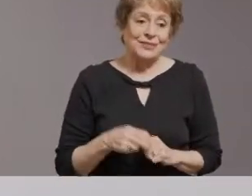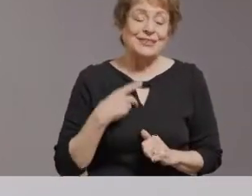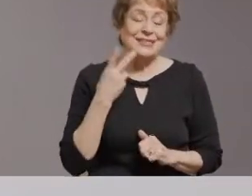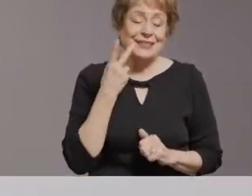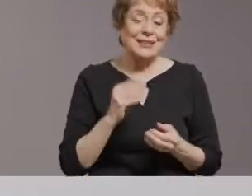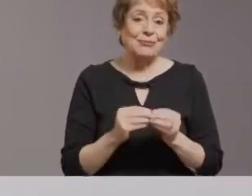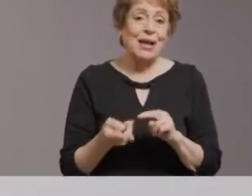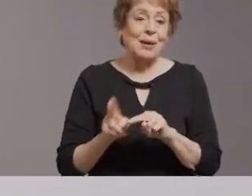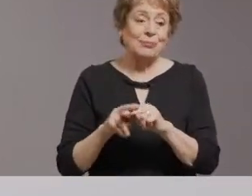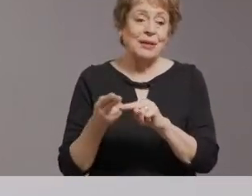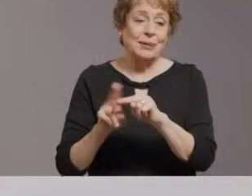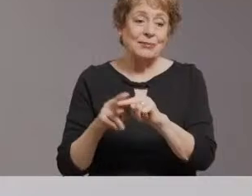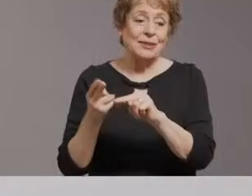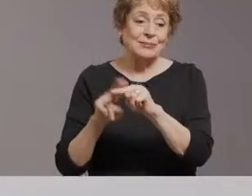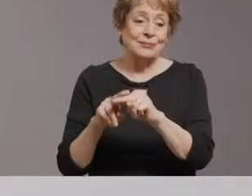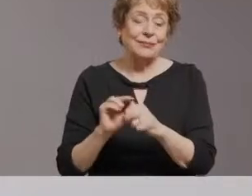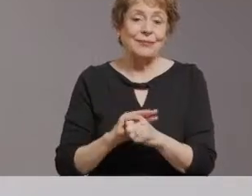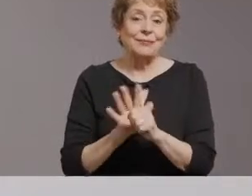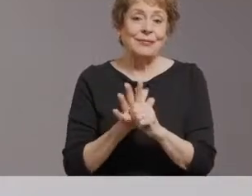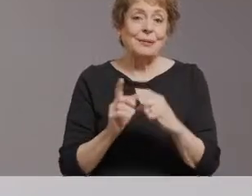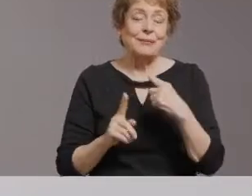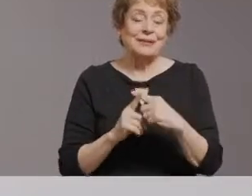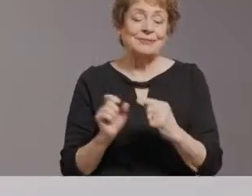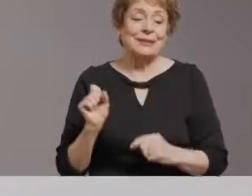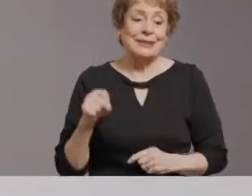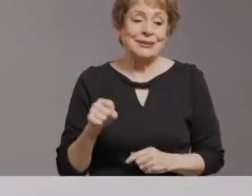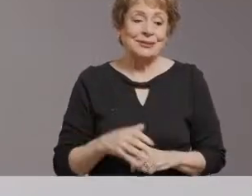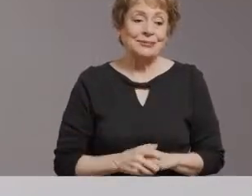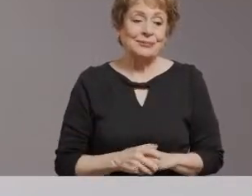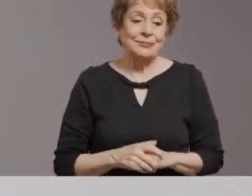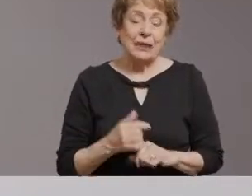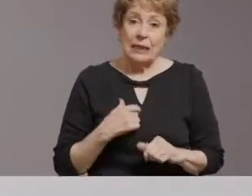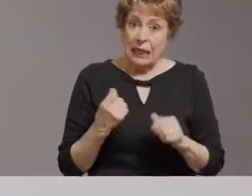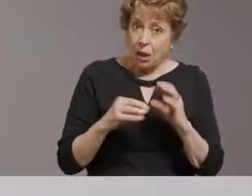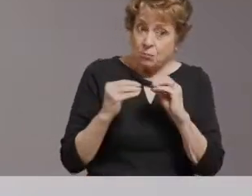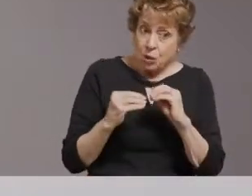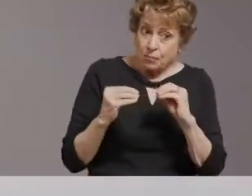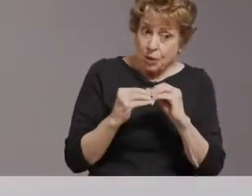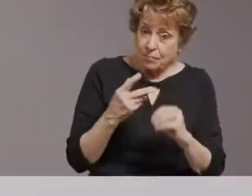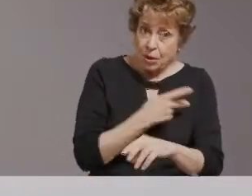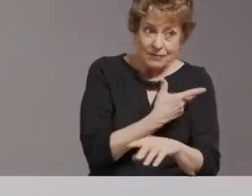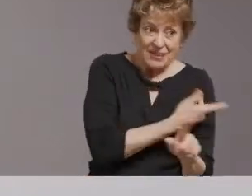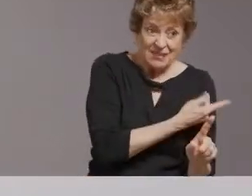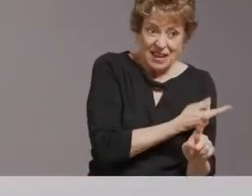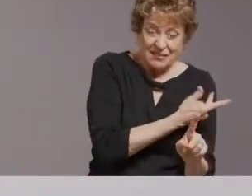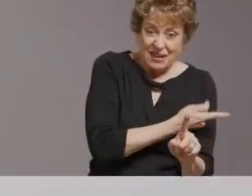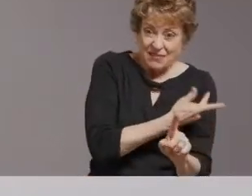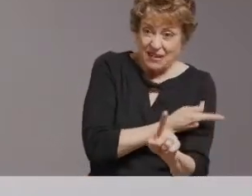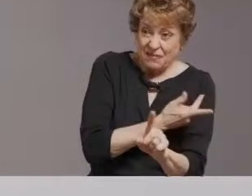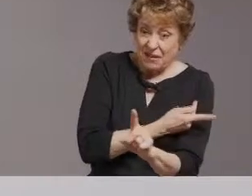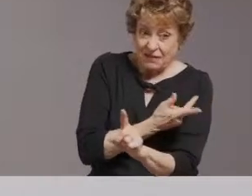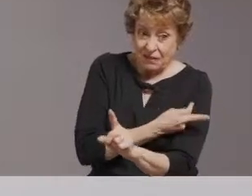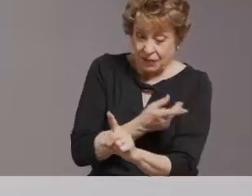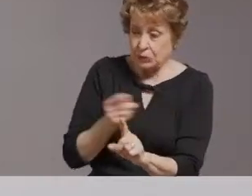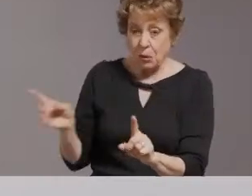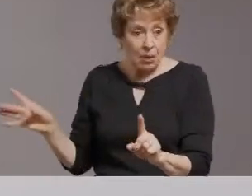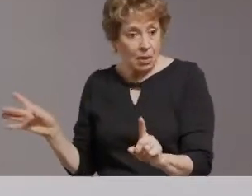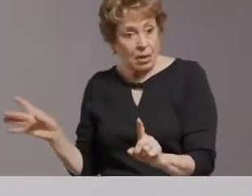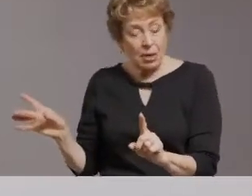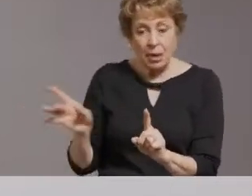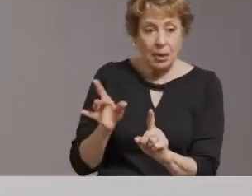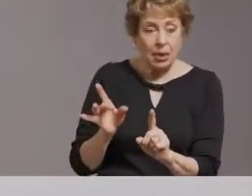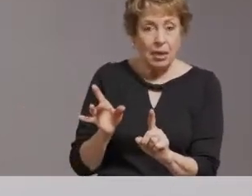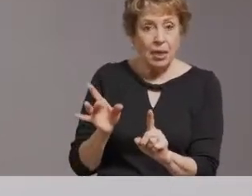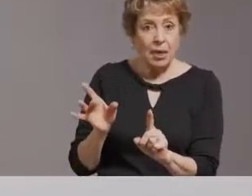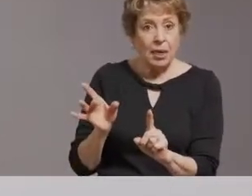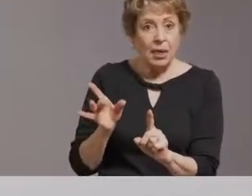know, you know, as we continue to get more and more Arizonans vaccinated, that's going to decrease the risk of hospitalization